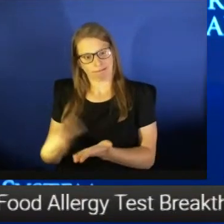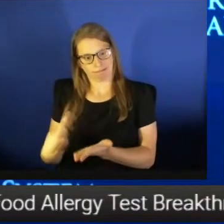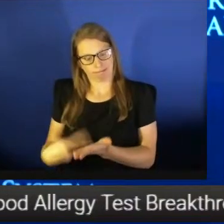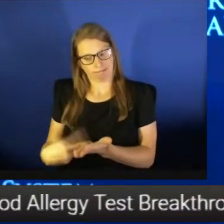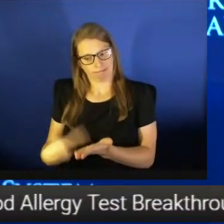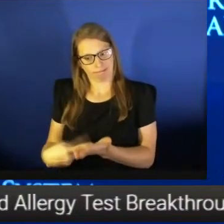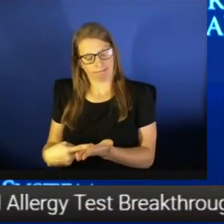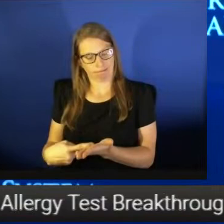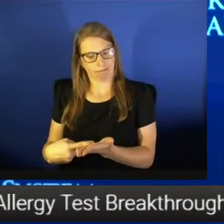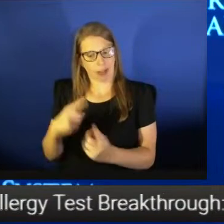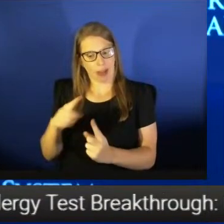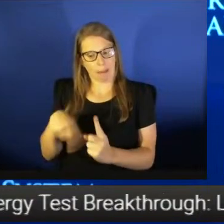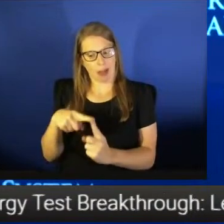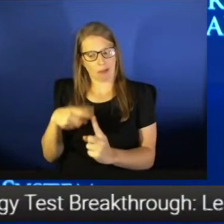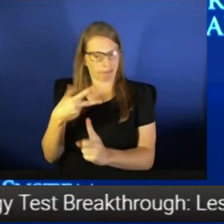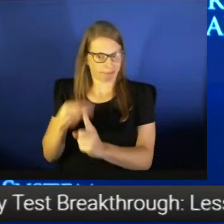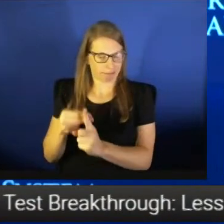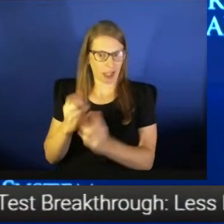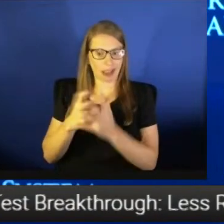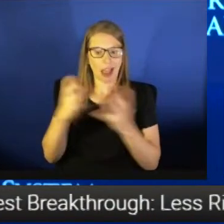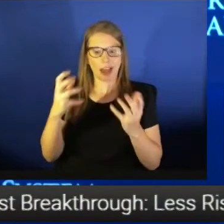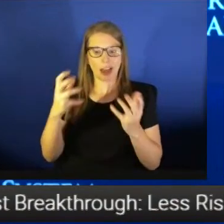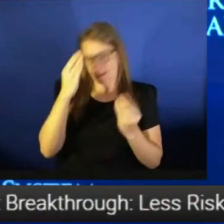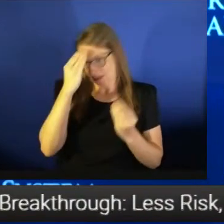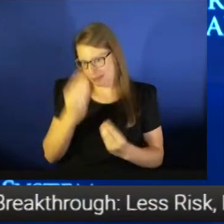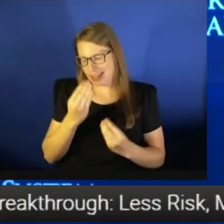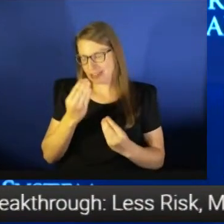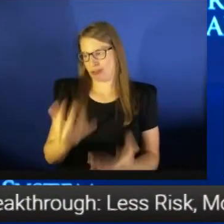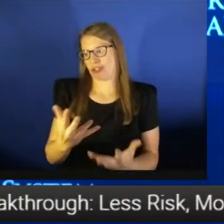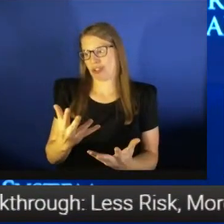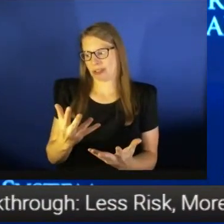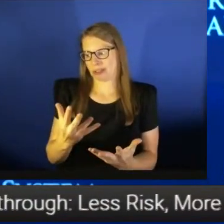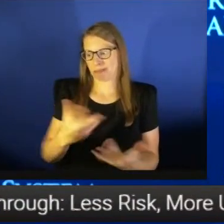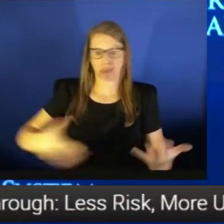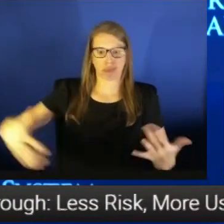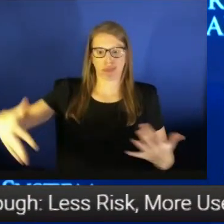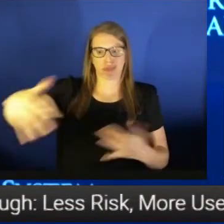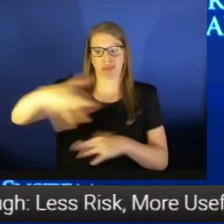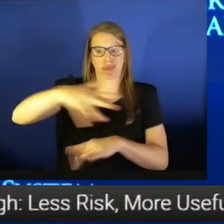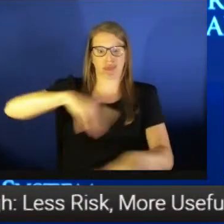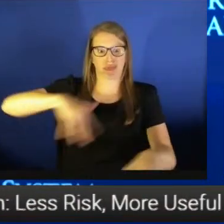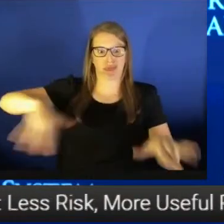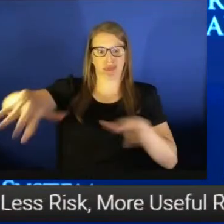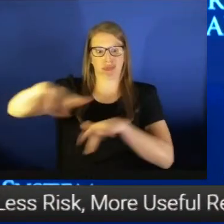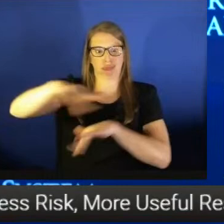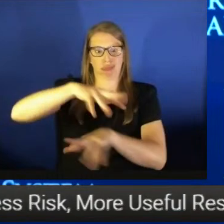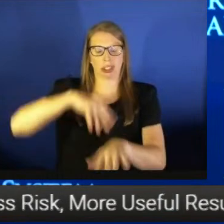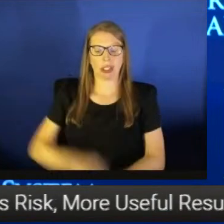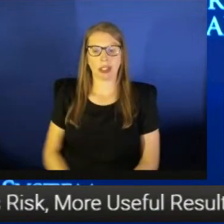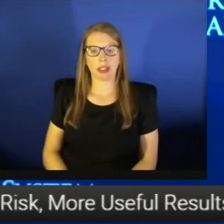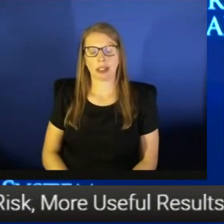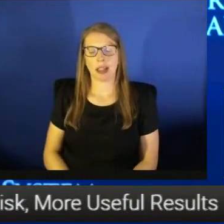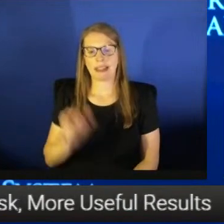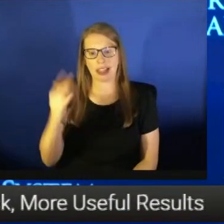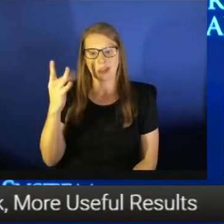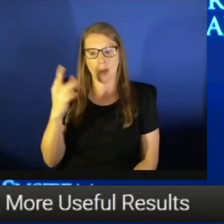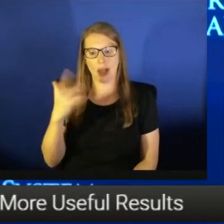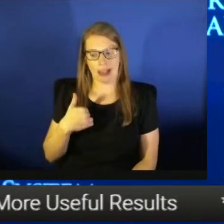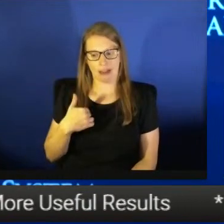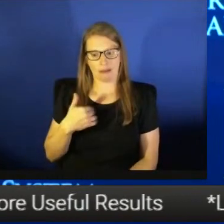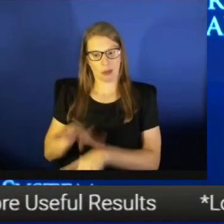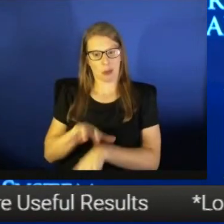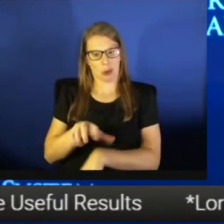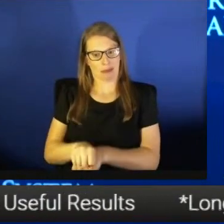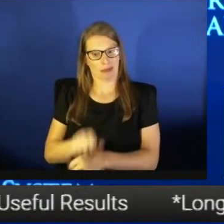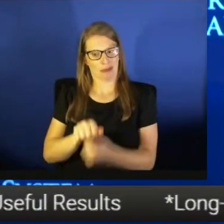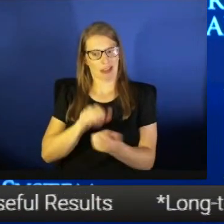of information that's circulating around out there, and that's why we have our visits. That's why we